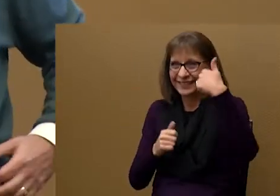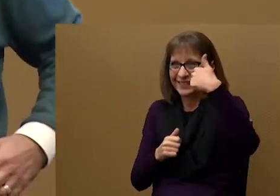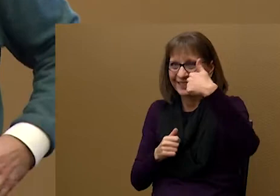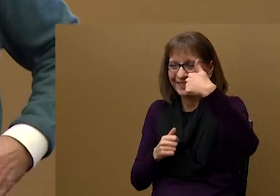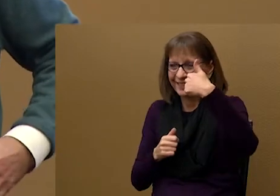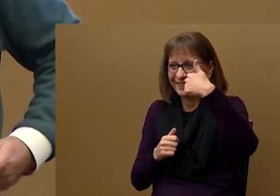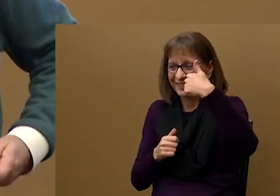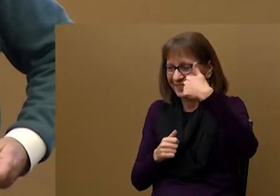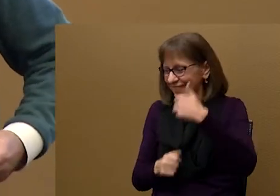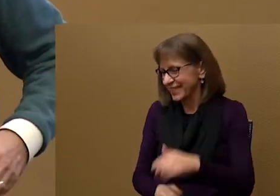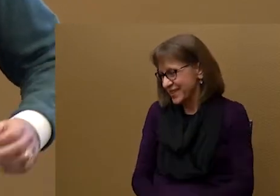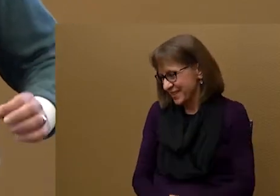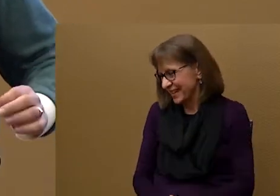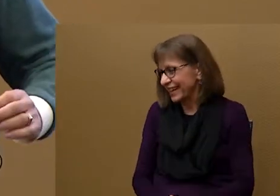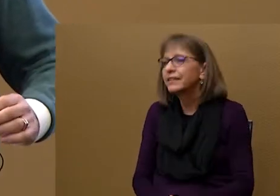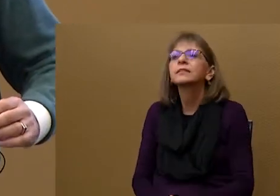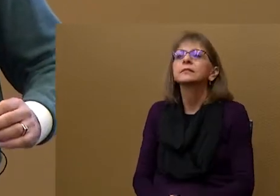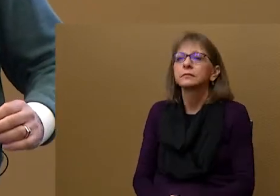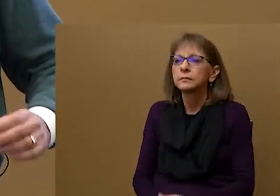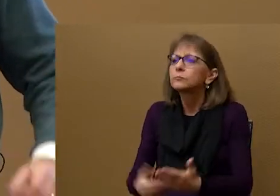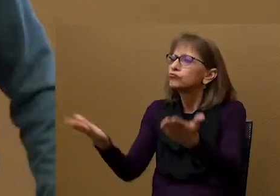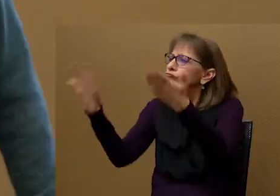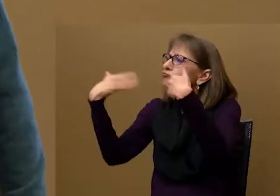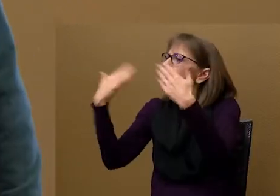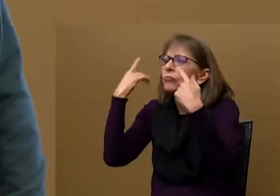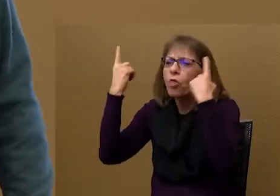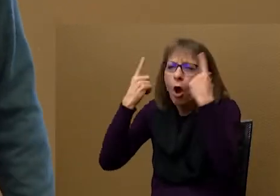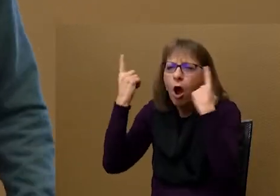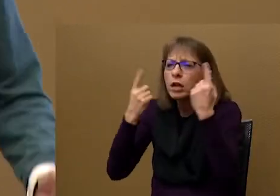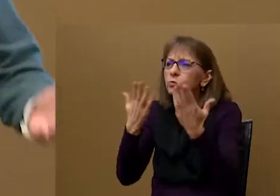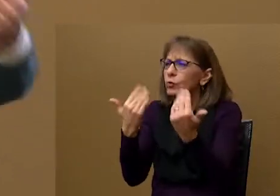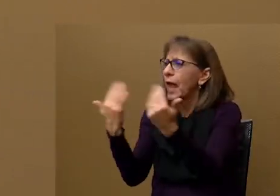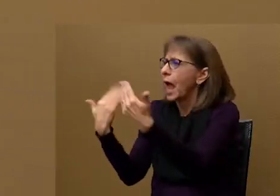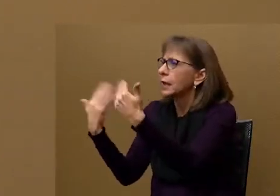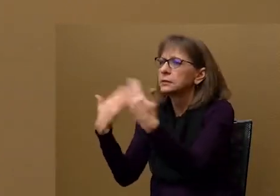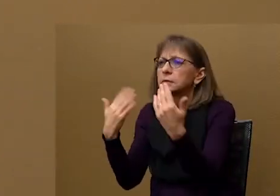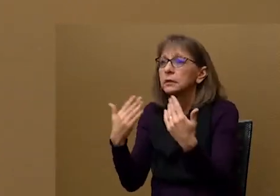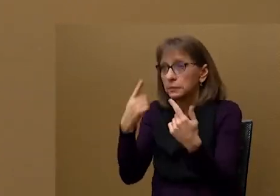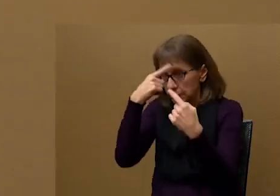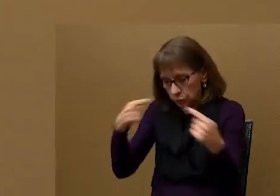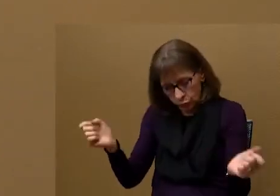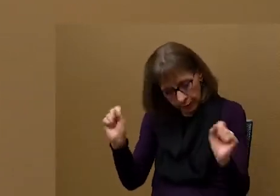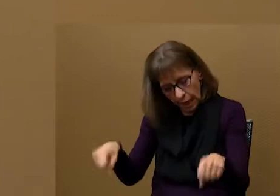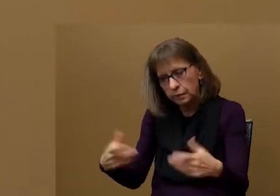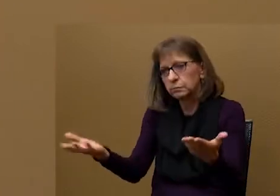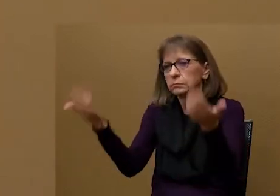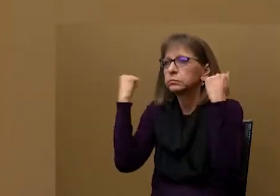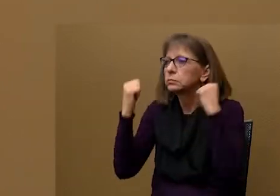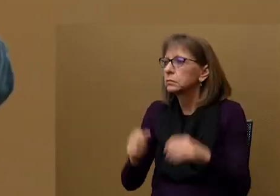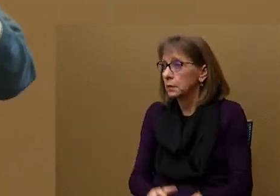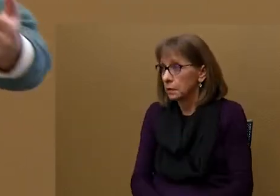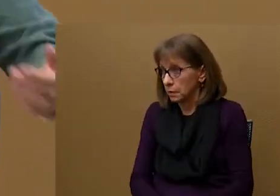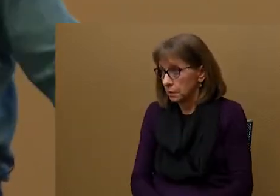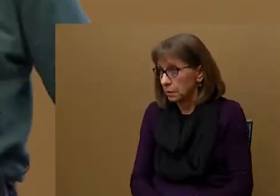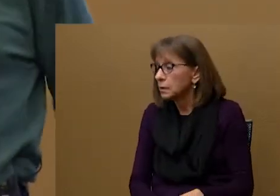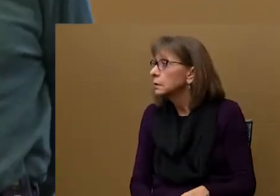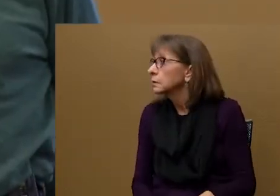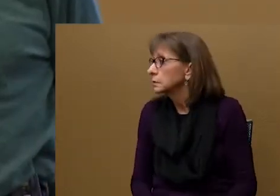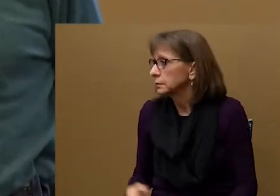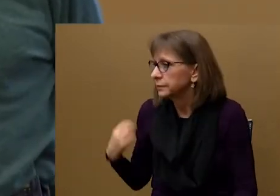turn my mic on. Is that good? Hello? Okay. All right, please react, thoughts, and feel free to